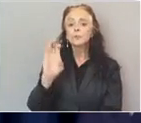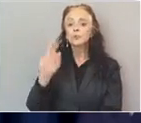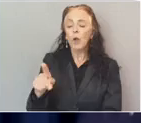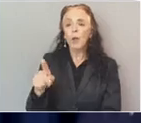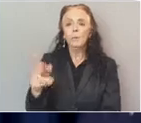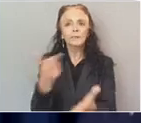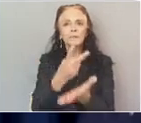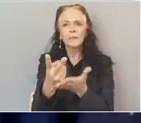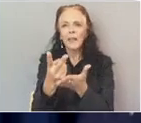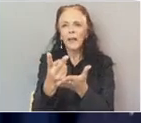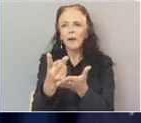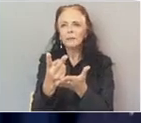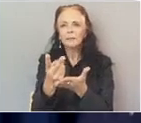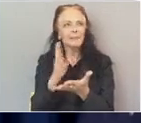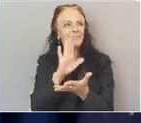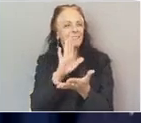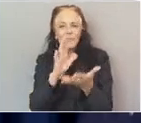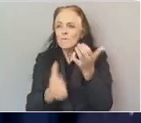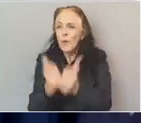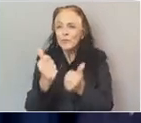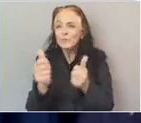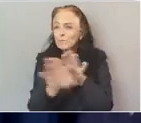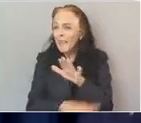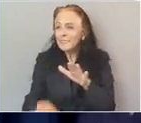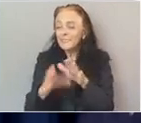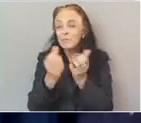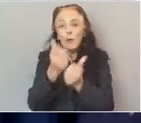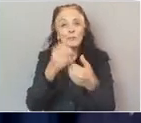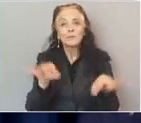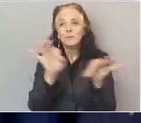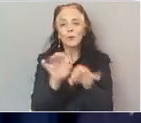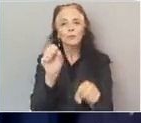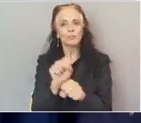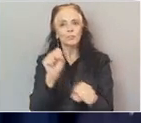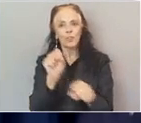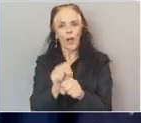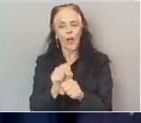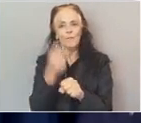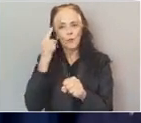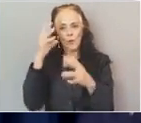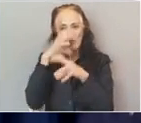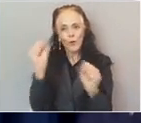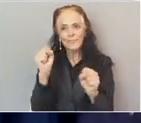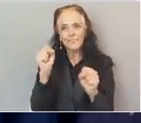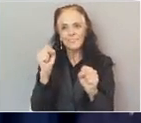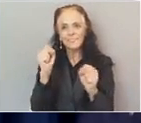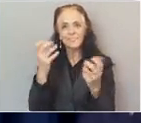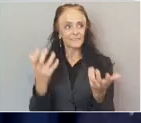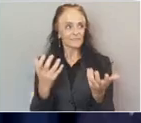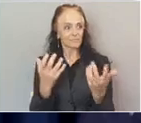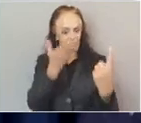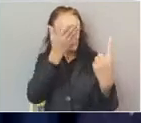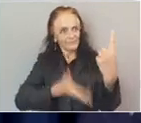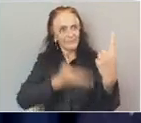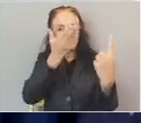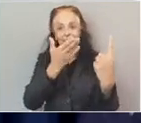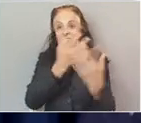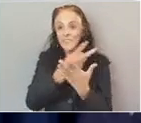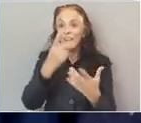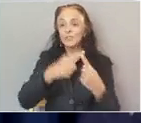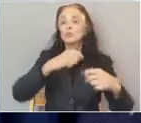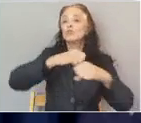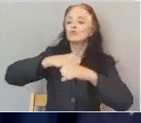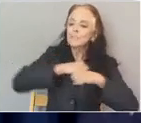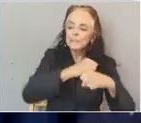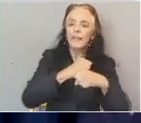important job of a president of the United States. He failed to protect the